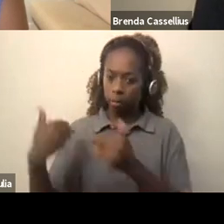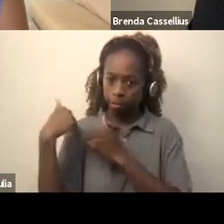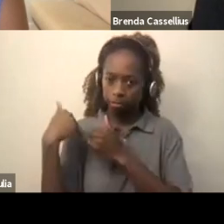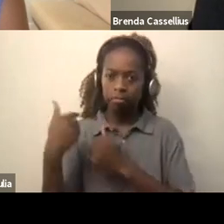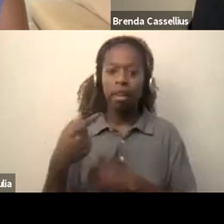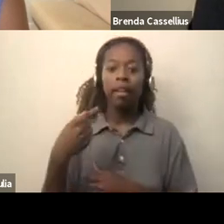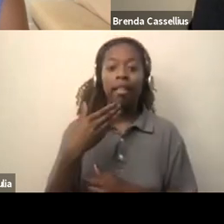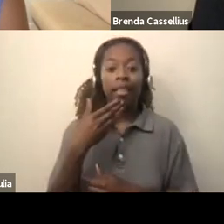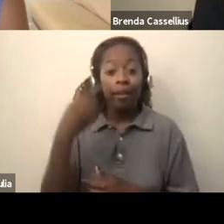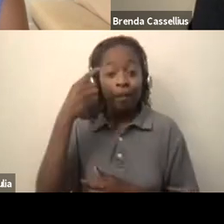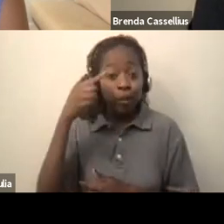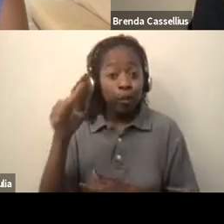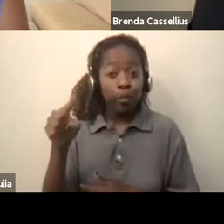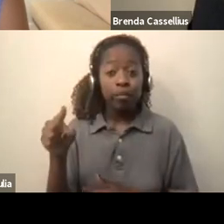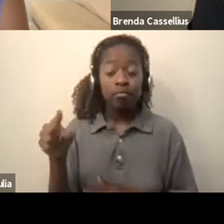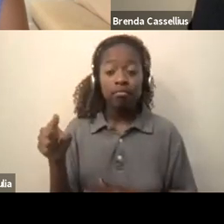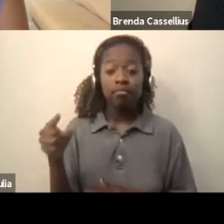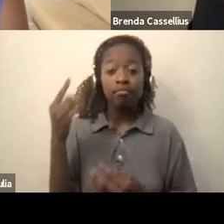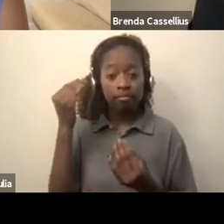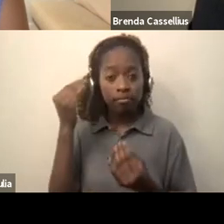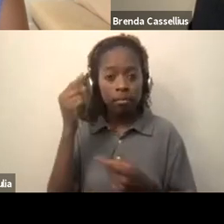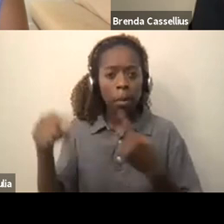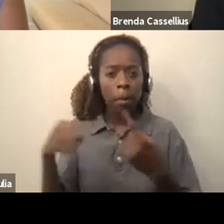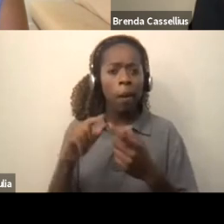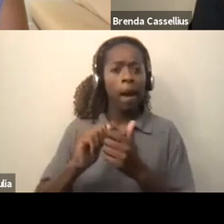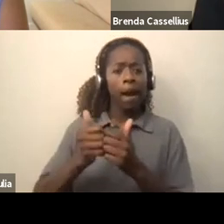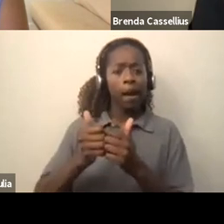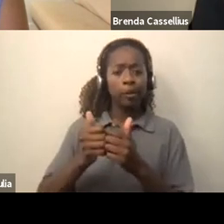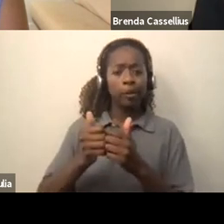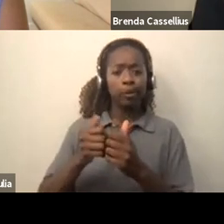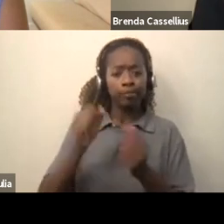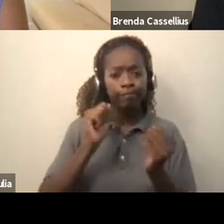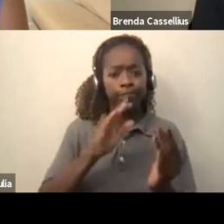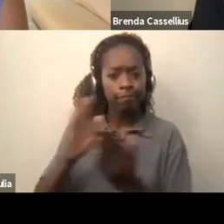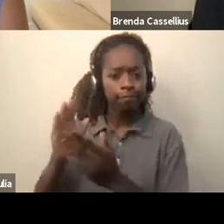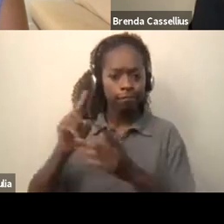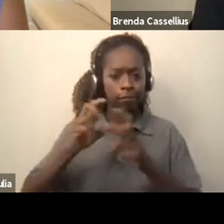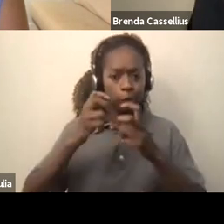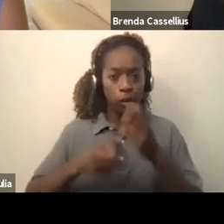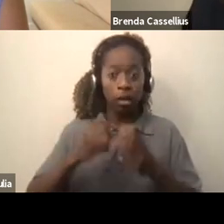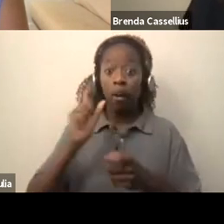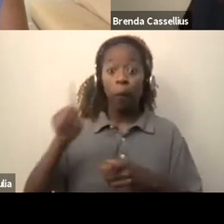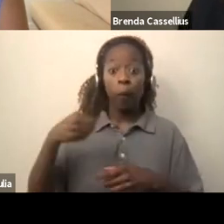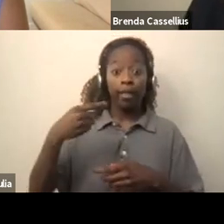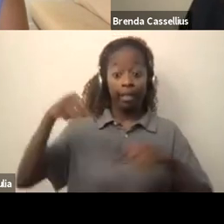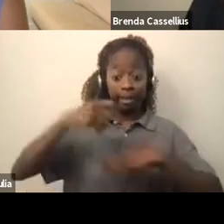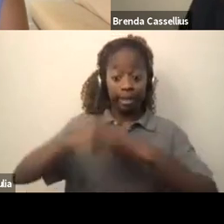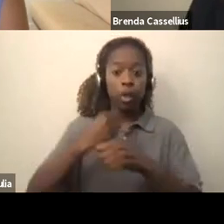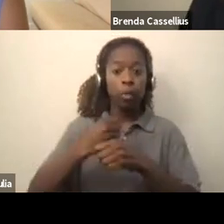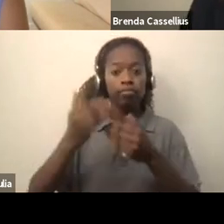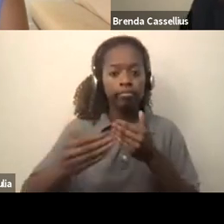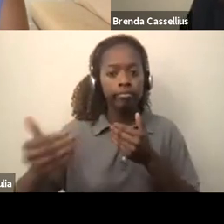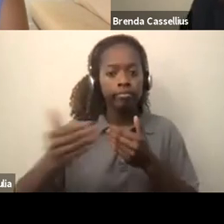you for um thinking about how to begin to address these issues not just for this year but longer term